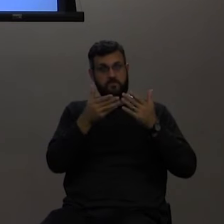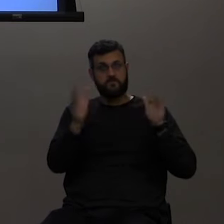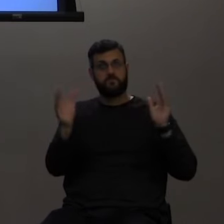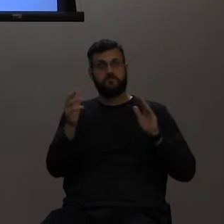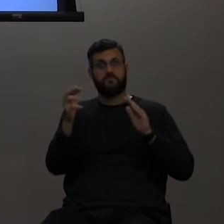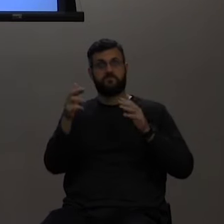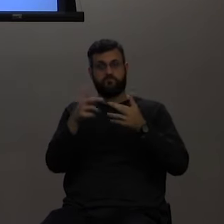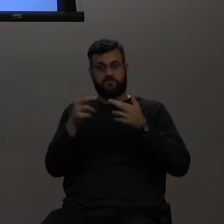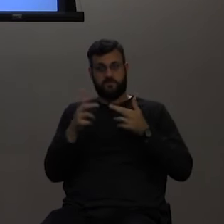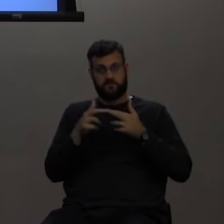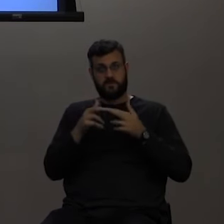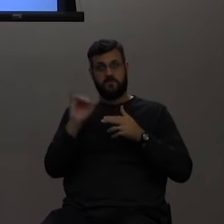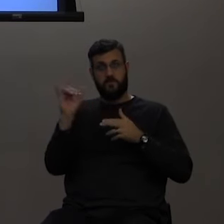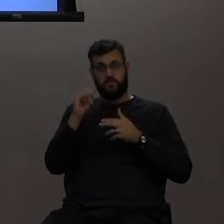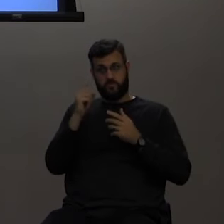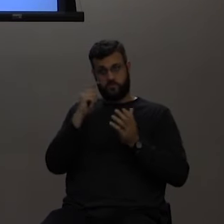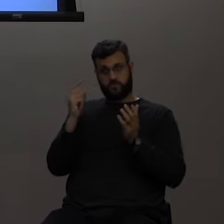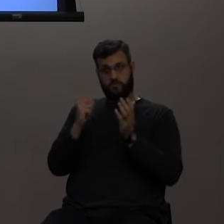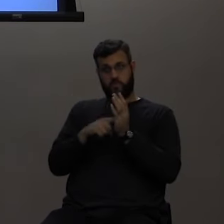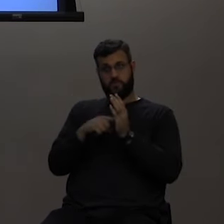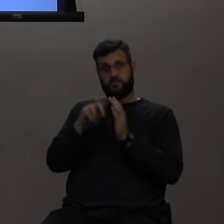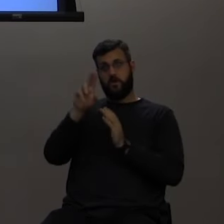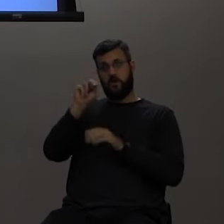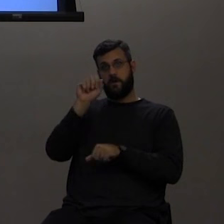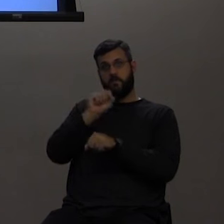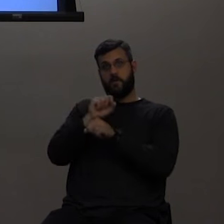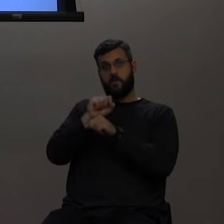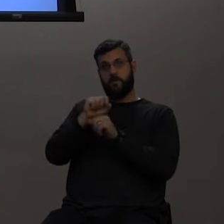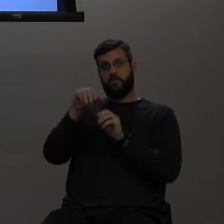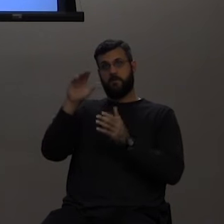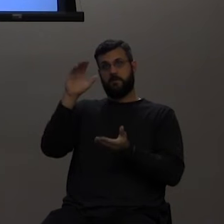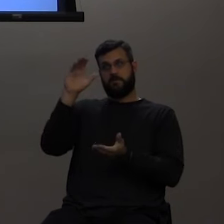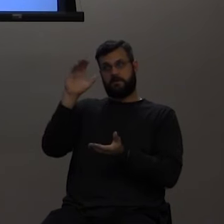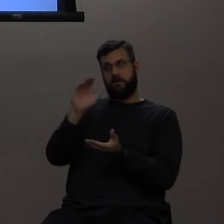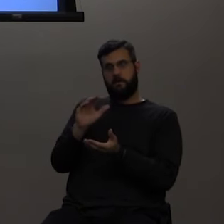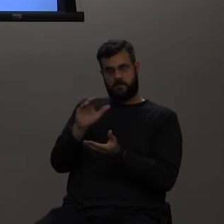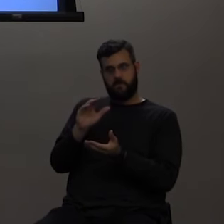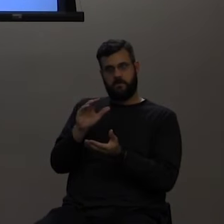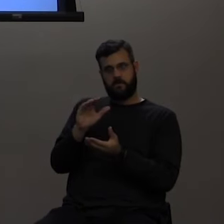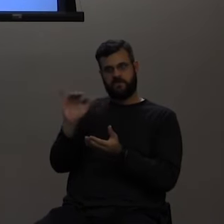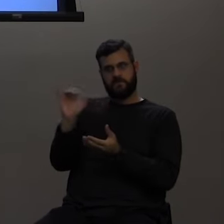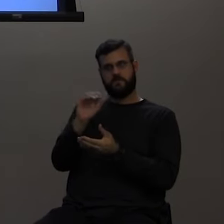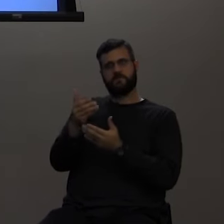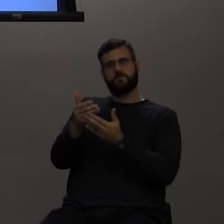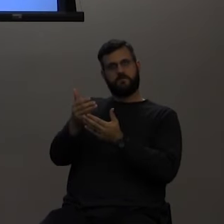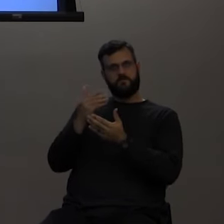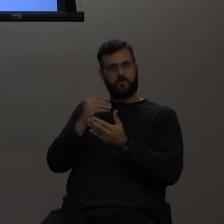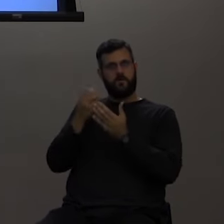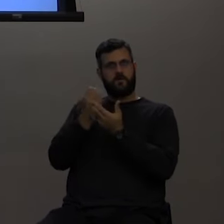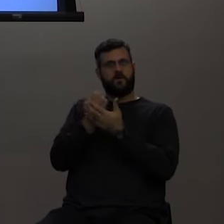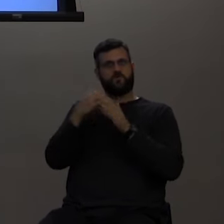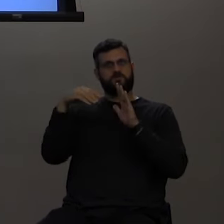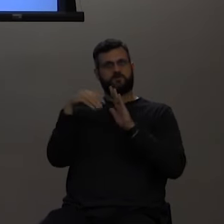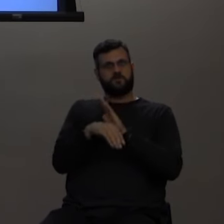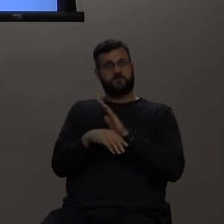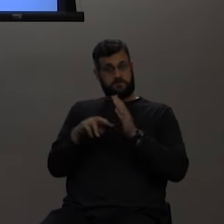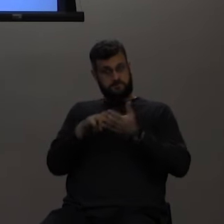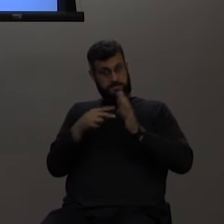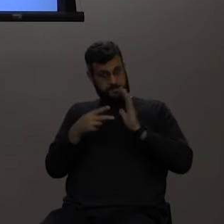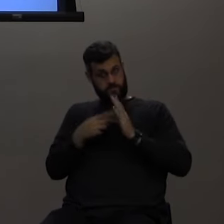region, but then a notable decline in unemployment to, in most cases, pre-recession levels, which does indicate that